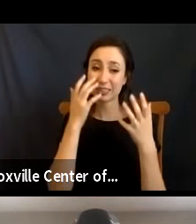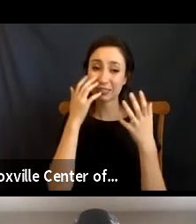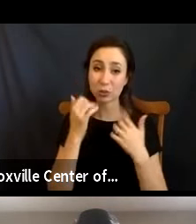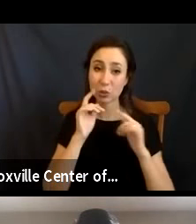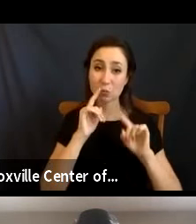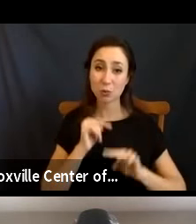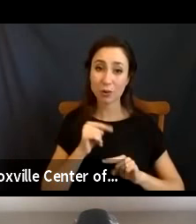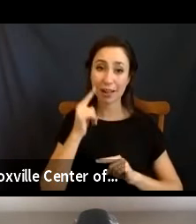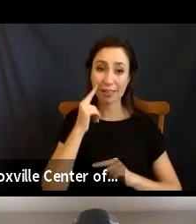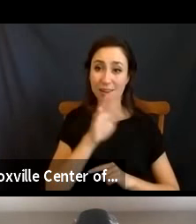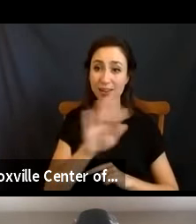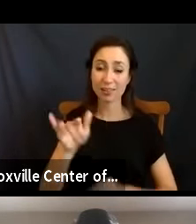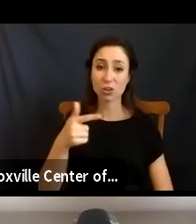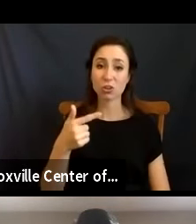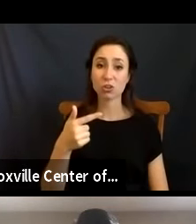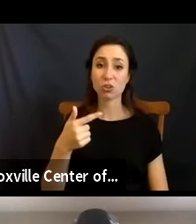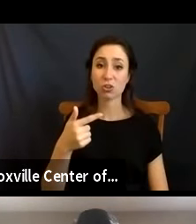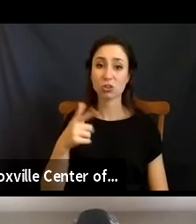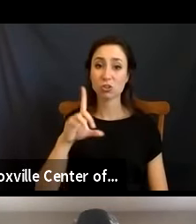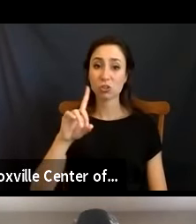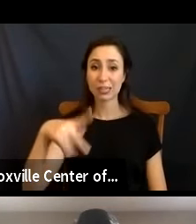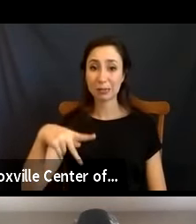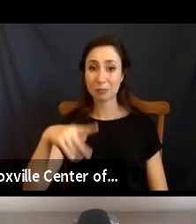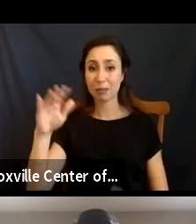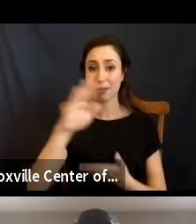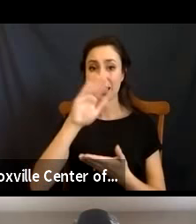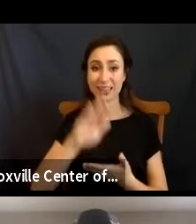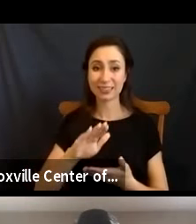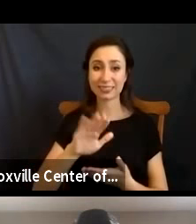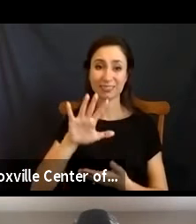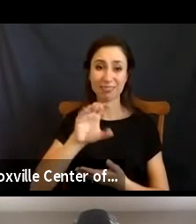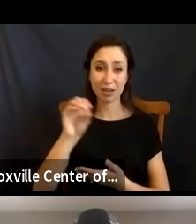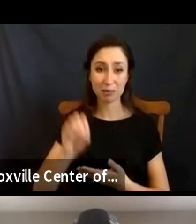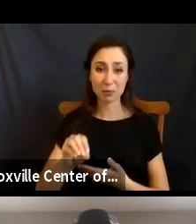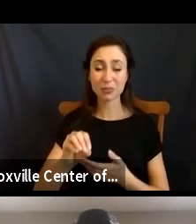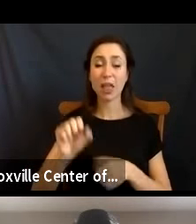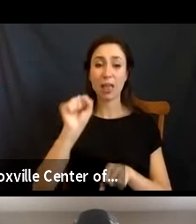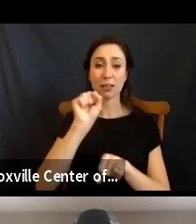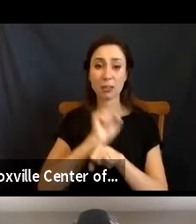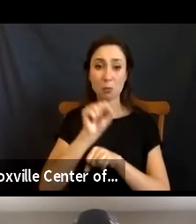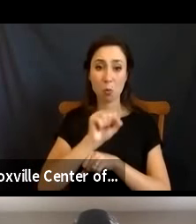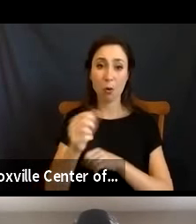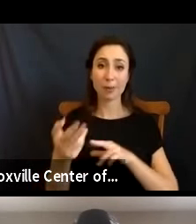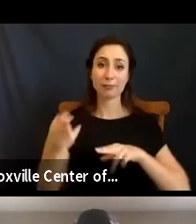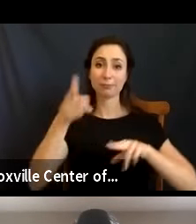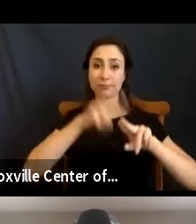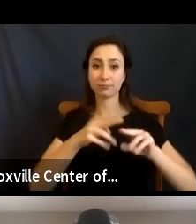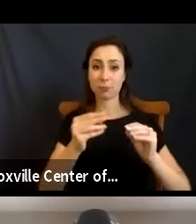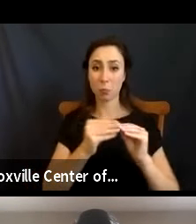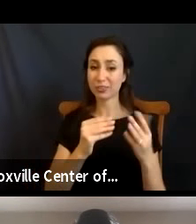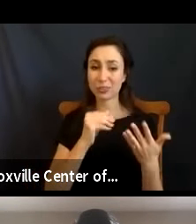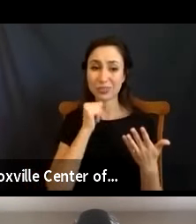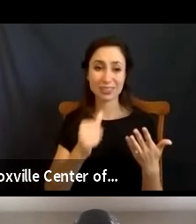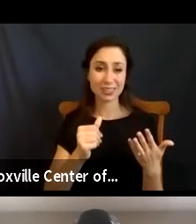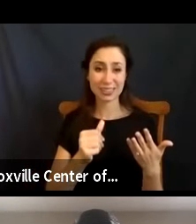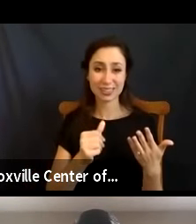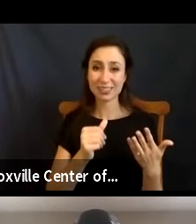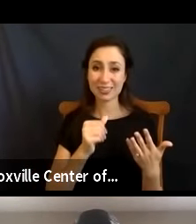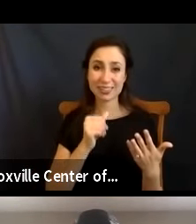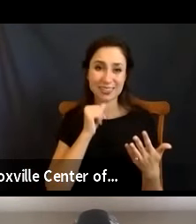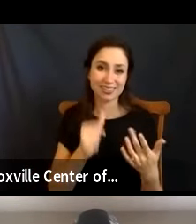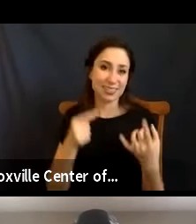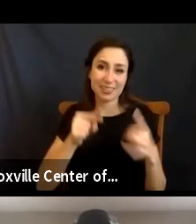GDP went down almost 5%, and employment went up. So it just didn't pan out for